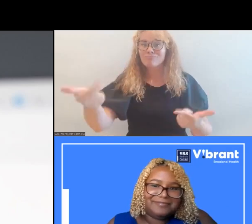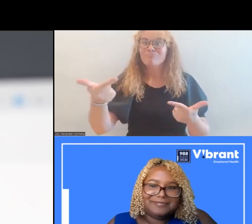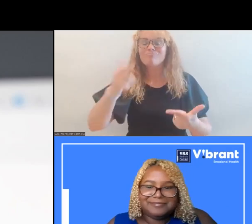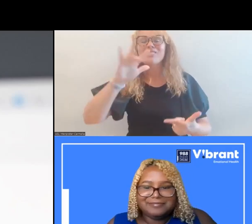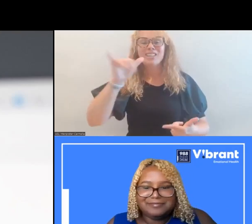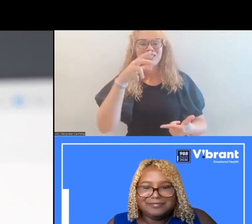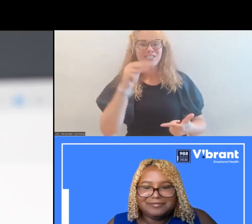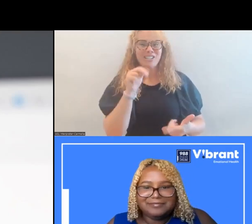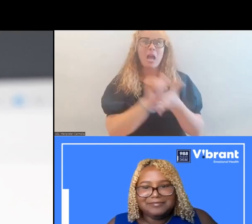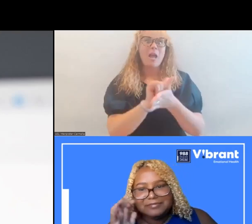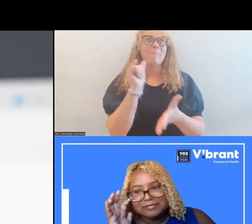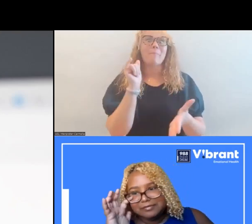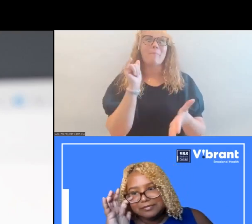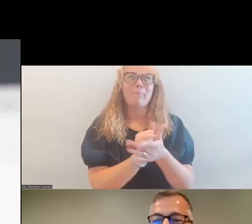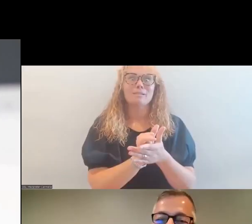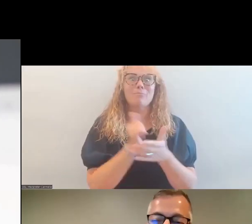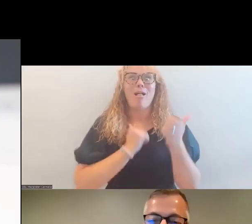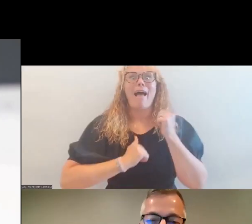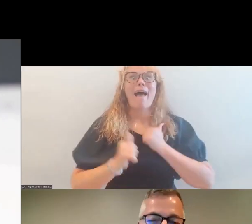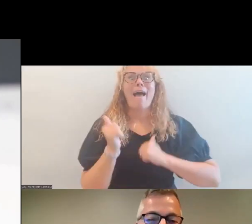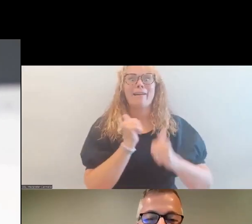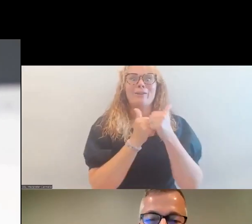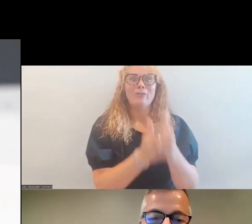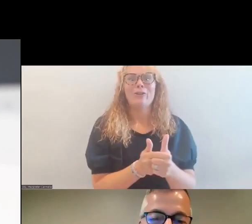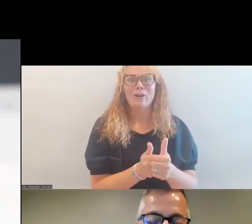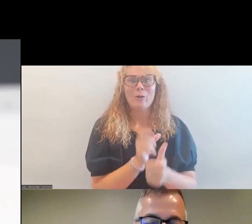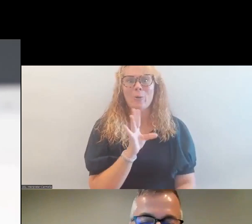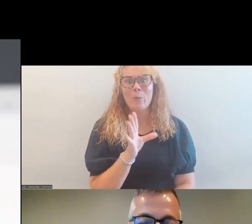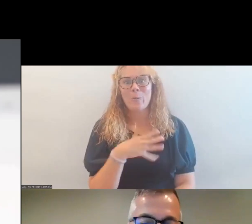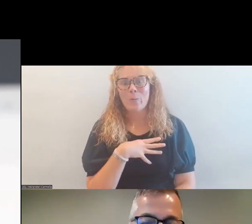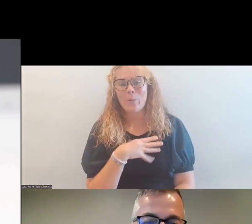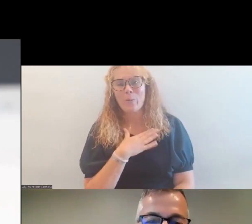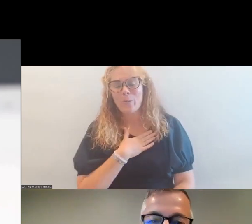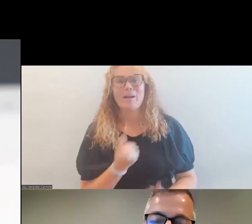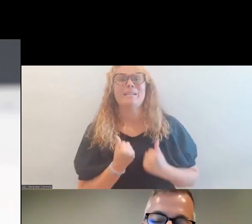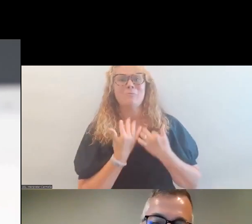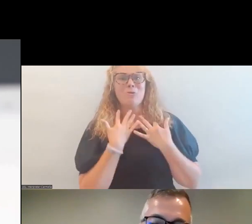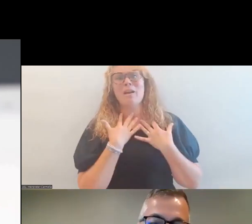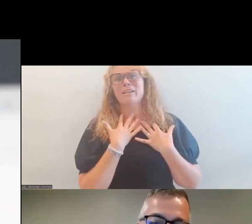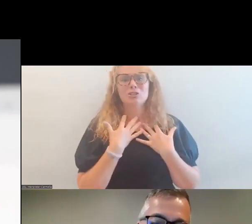that's an impossible act to follow. That was a really interesting, amazing, inspirational conversation.